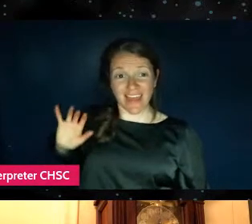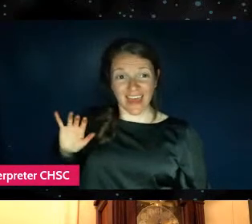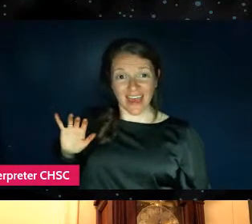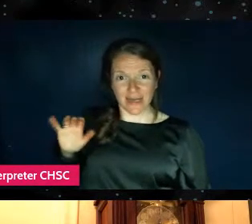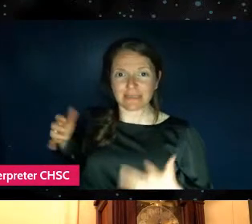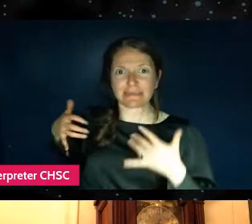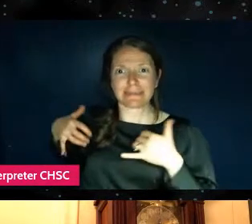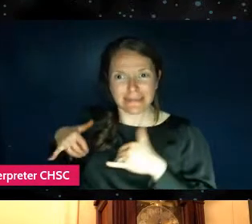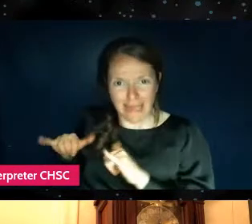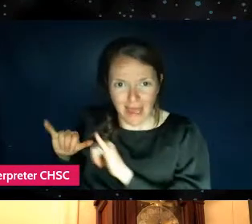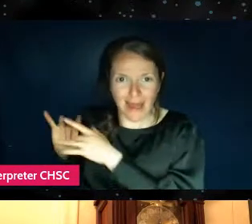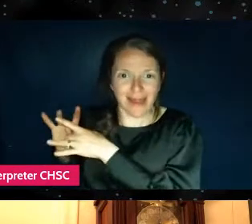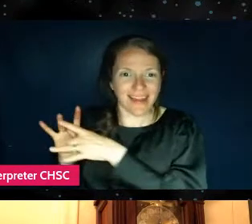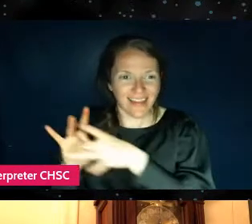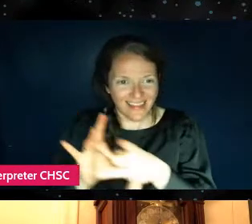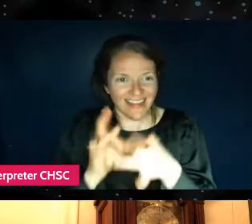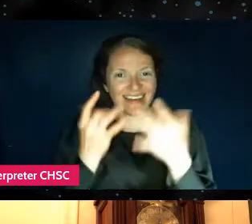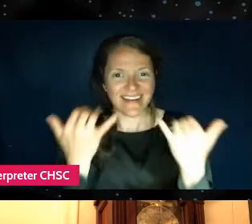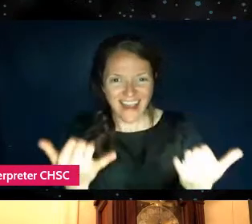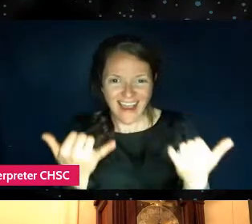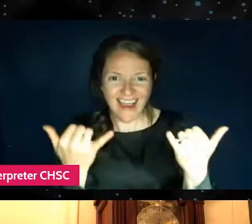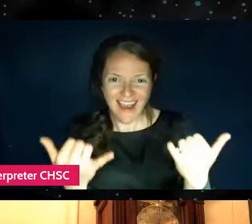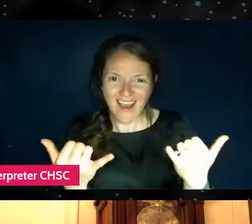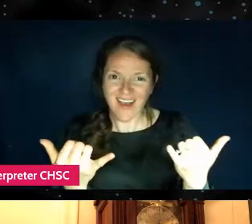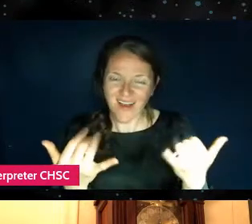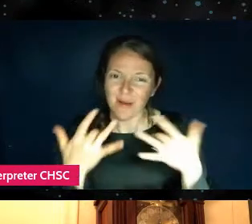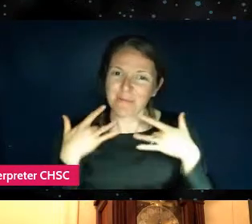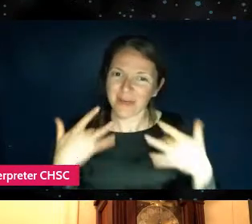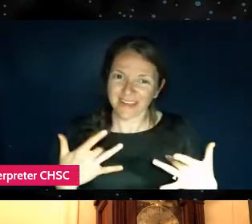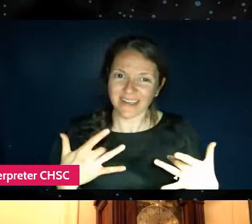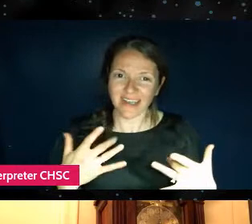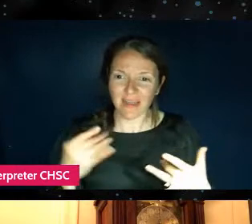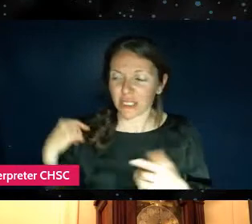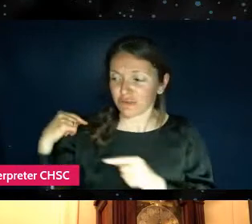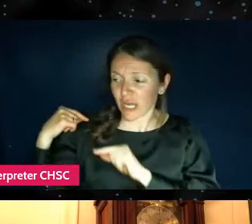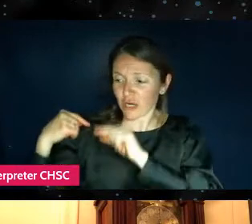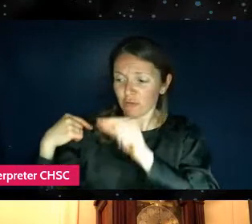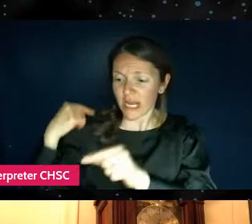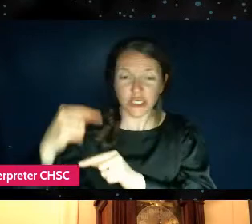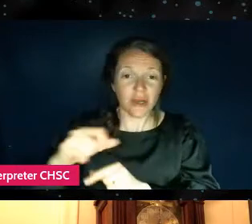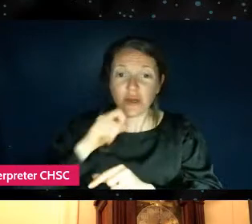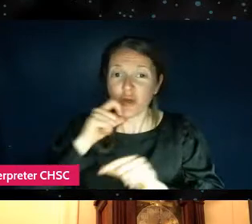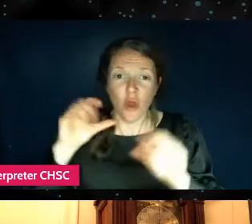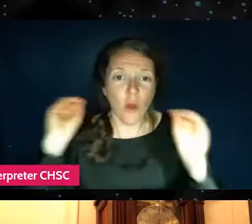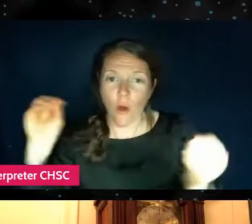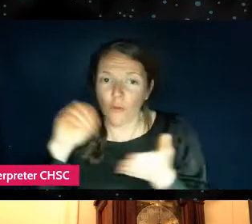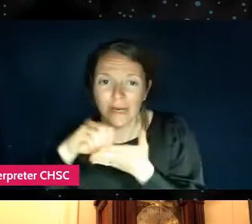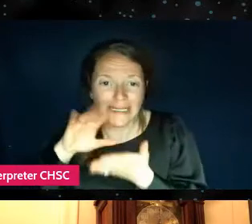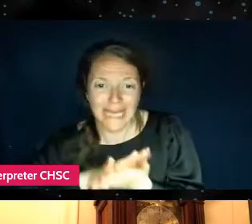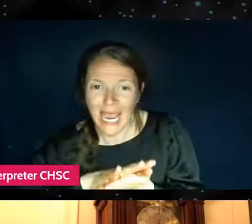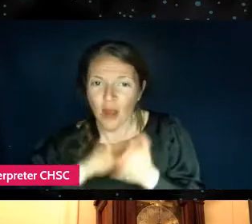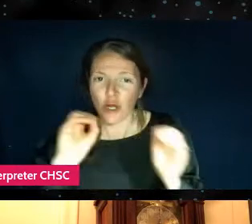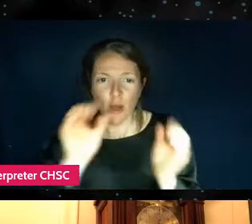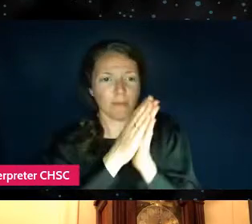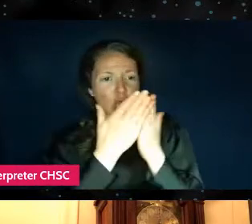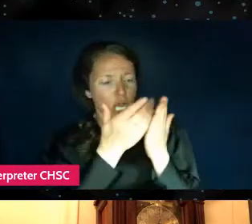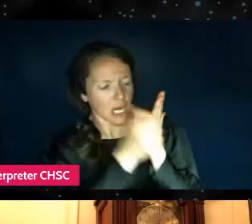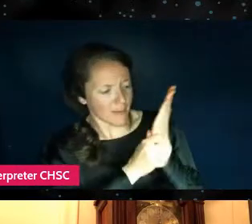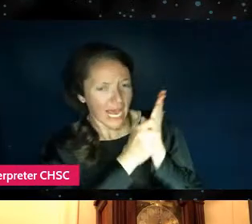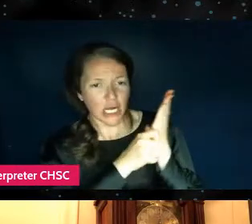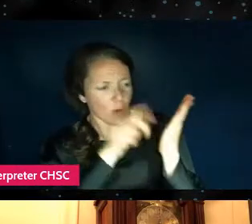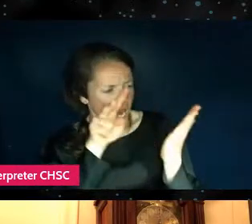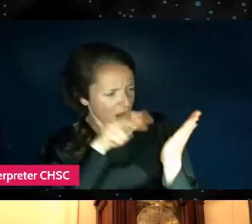that has, you know, gone from generation to generation without being written down. There's no manual, there's no book, there's no